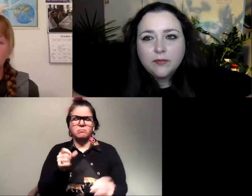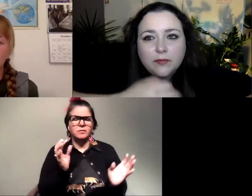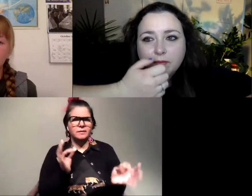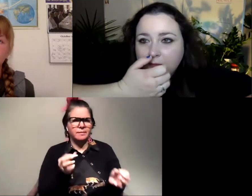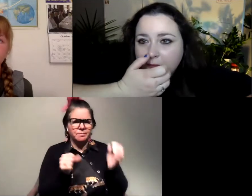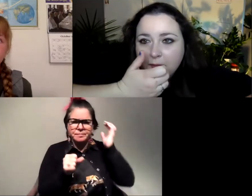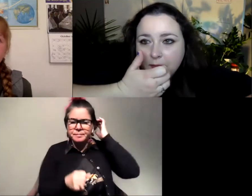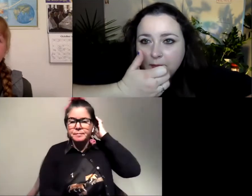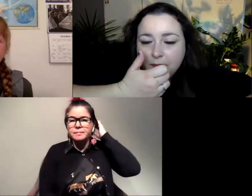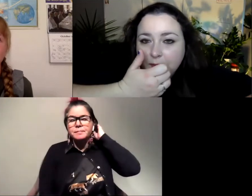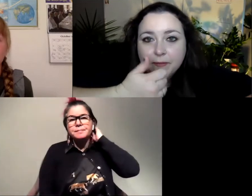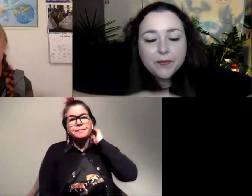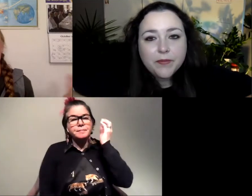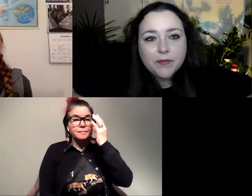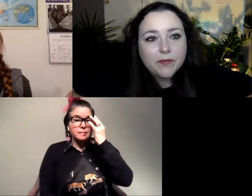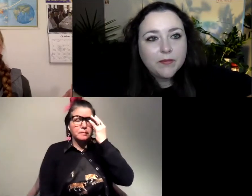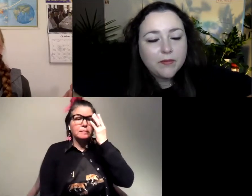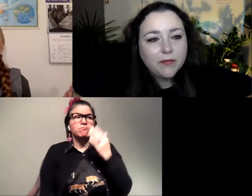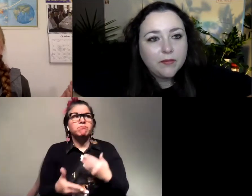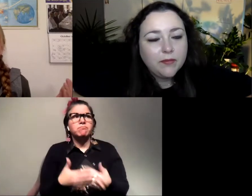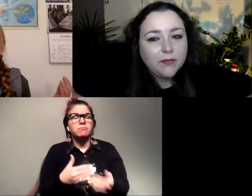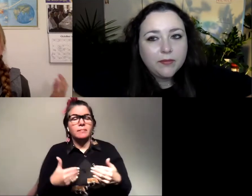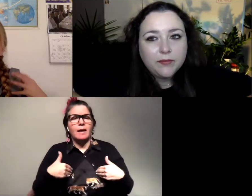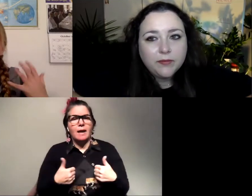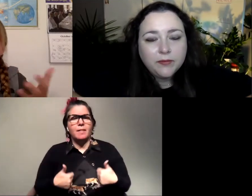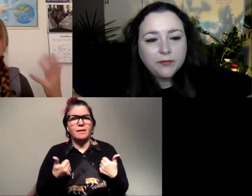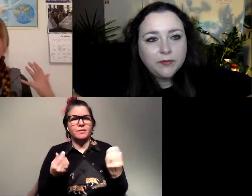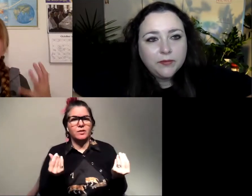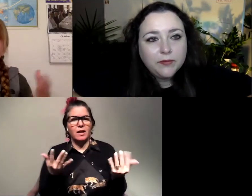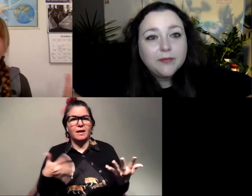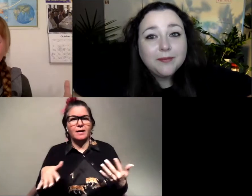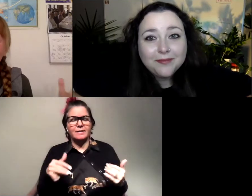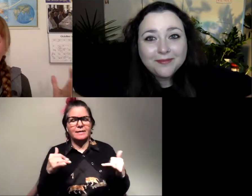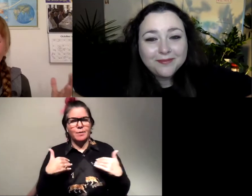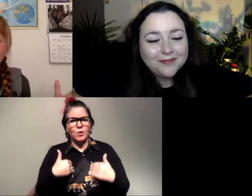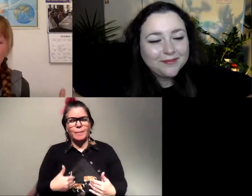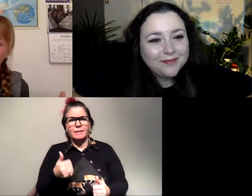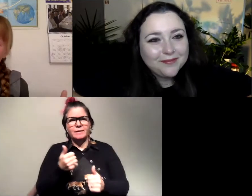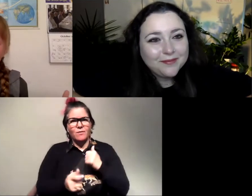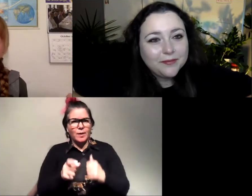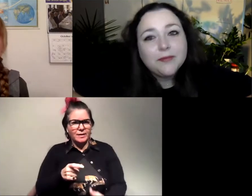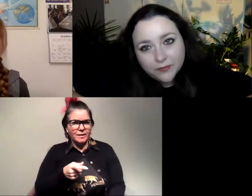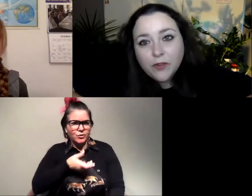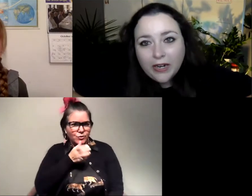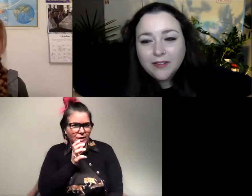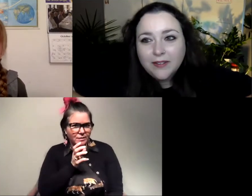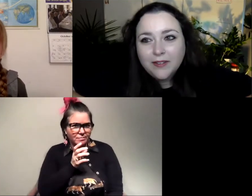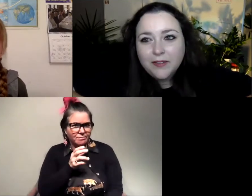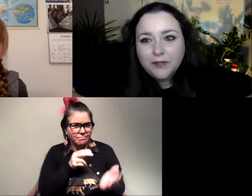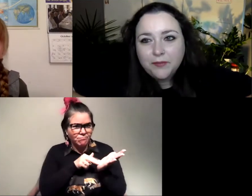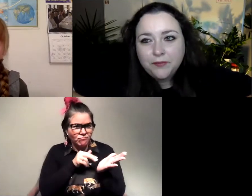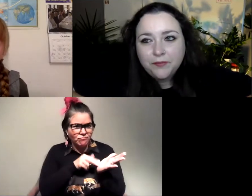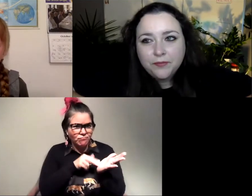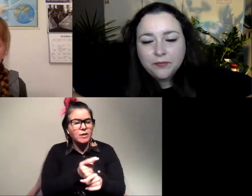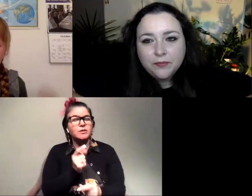So even if an animal lives on land, just like humans, everyone needs to drink, right? So if animals go